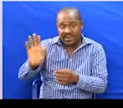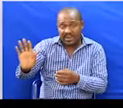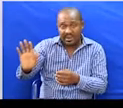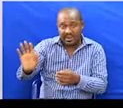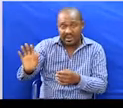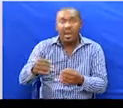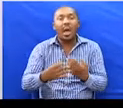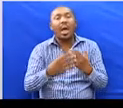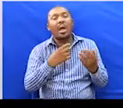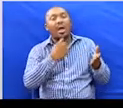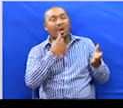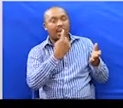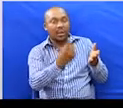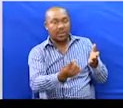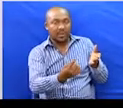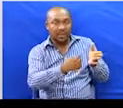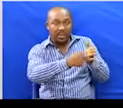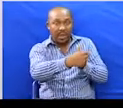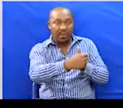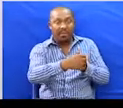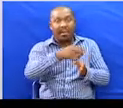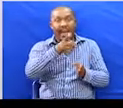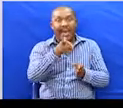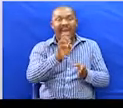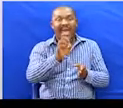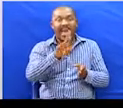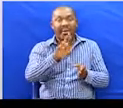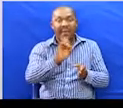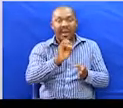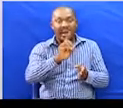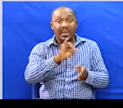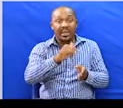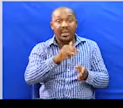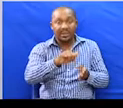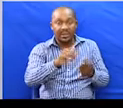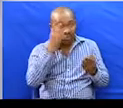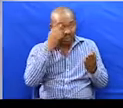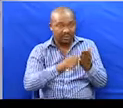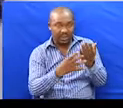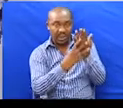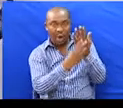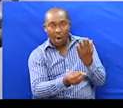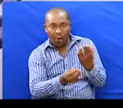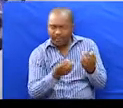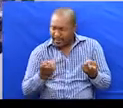Is called heredity. So heredity, it is a